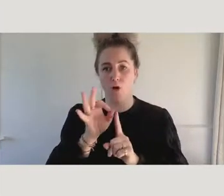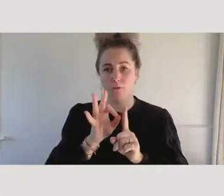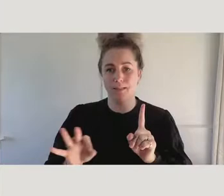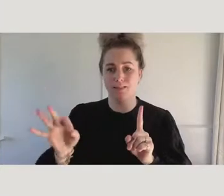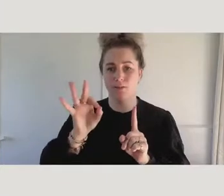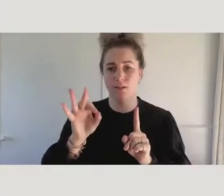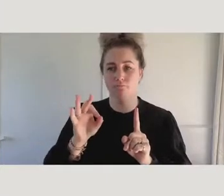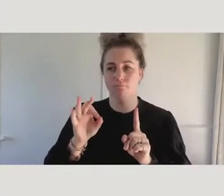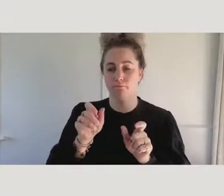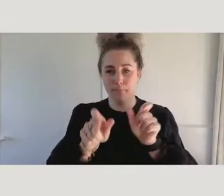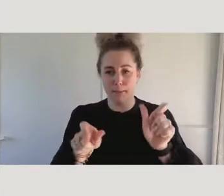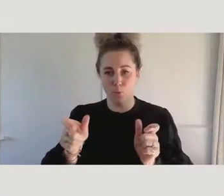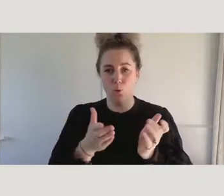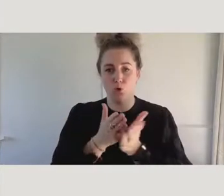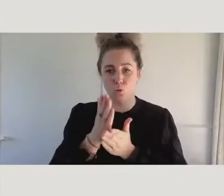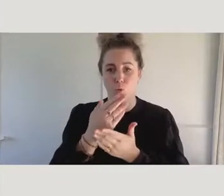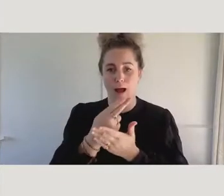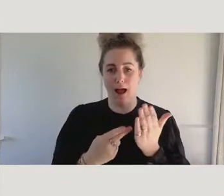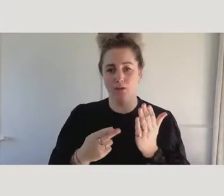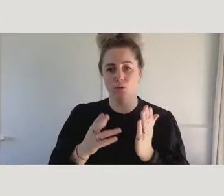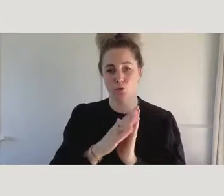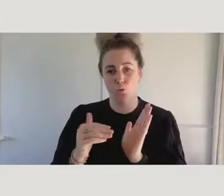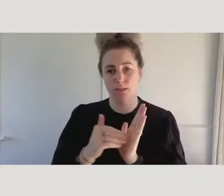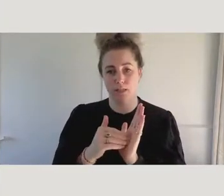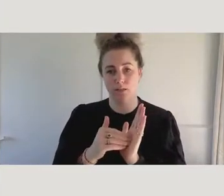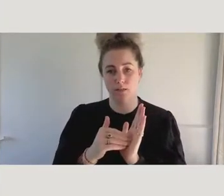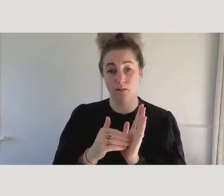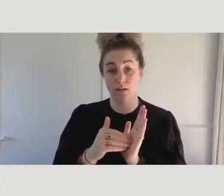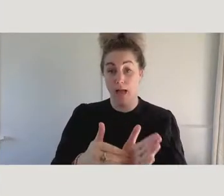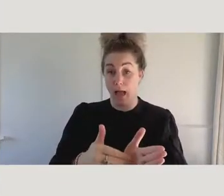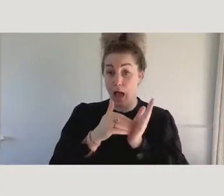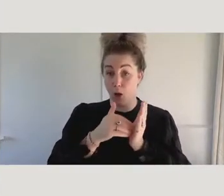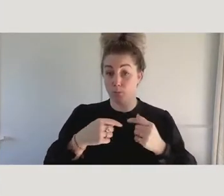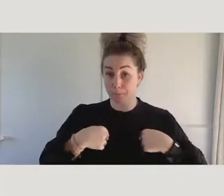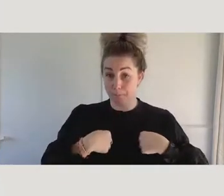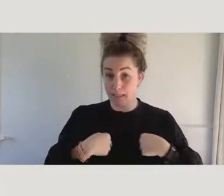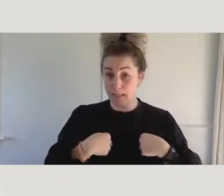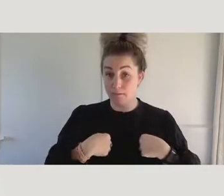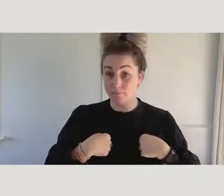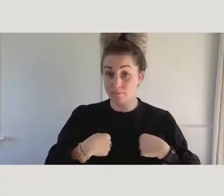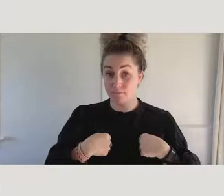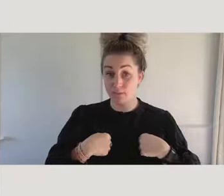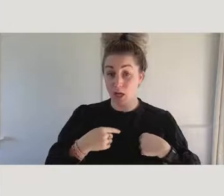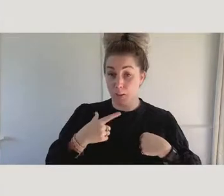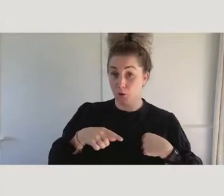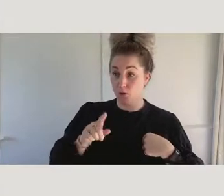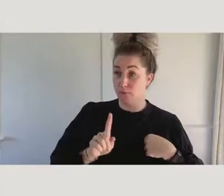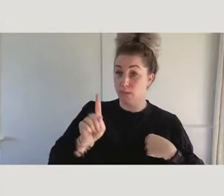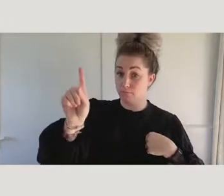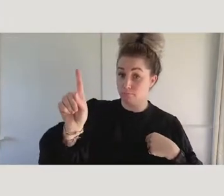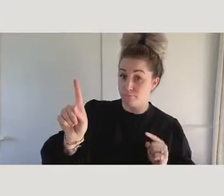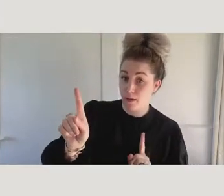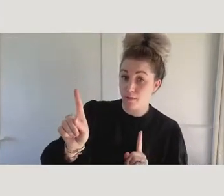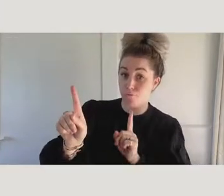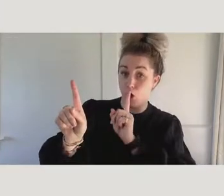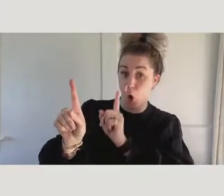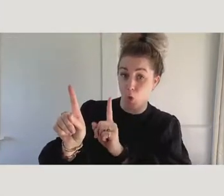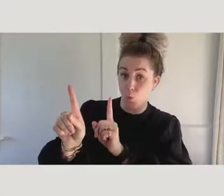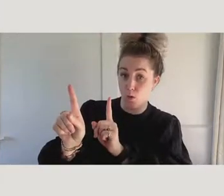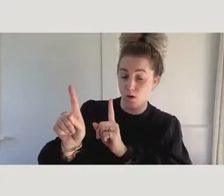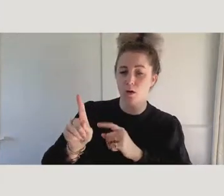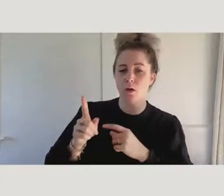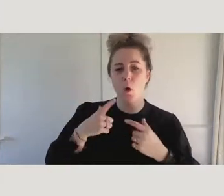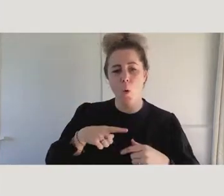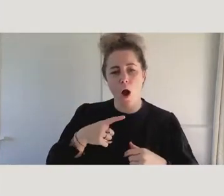in the Arts in New Zealand it actually helped me as a as a follower to understand